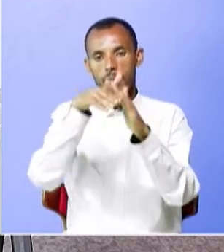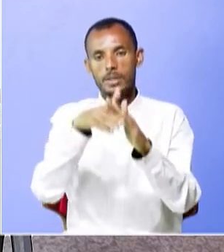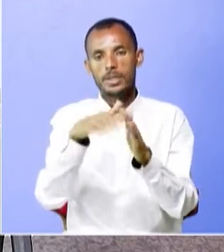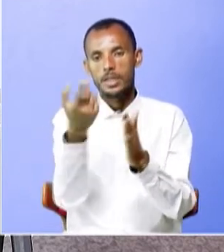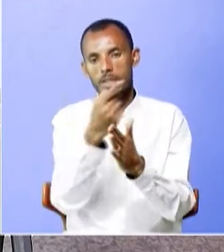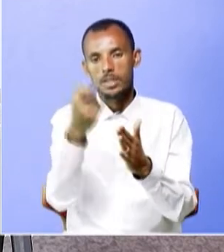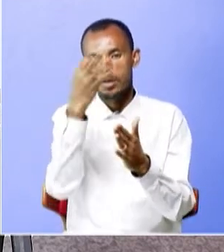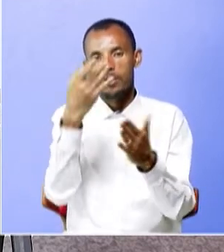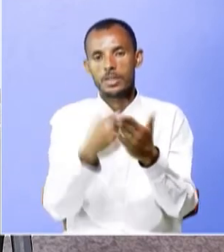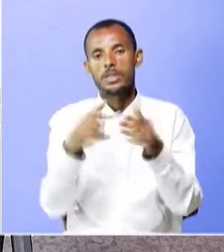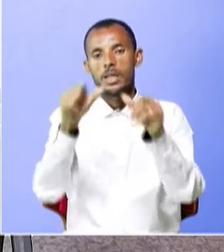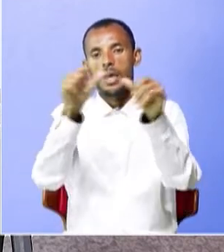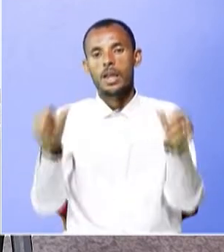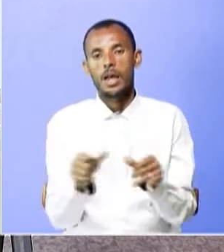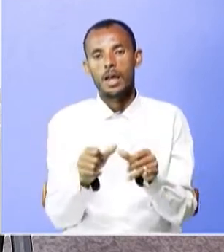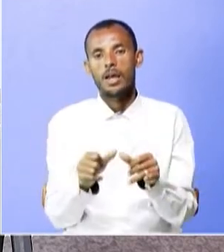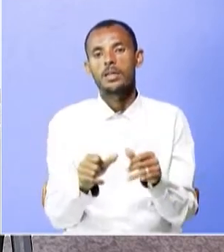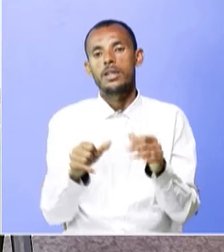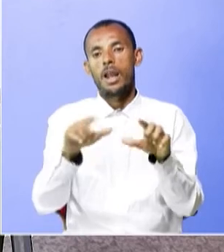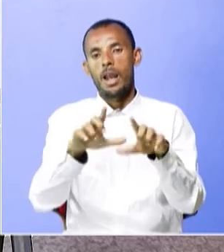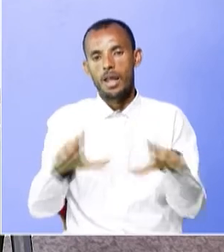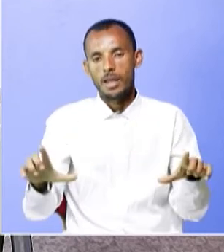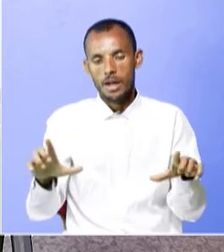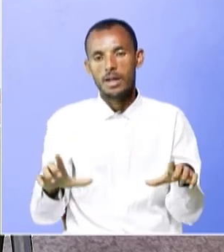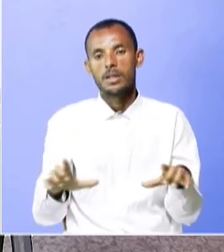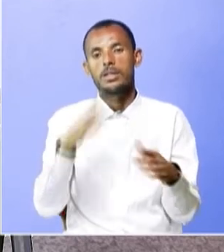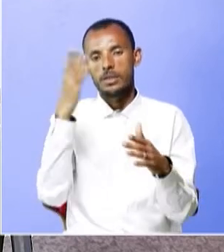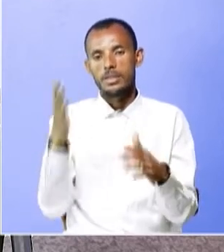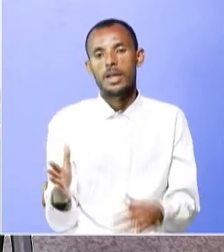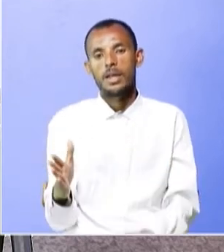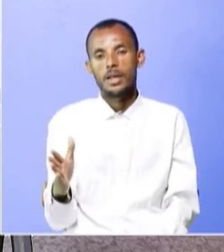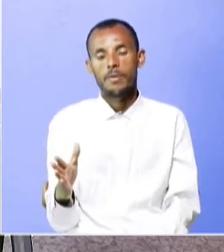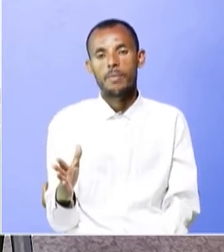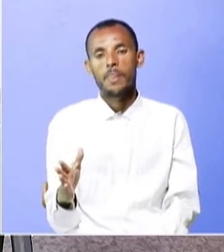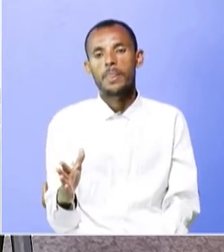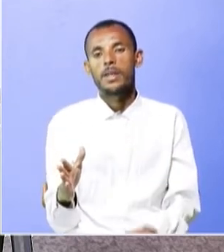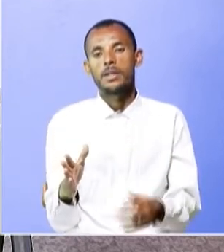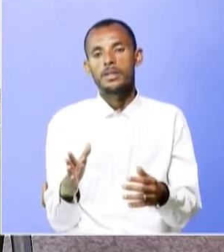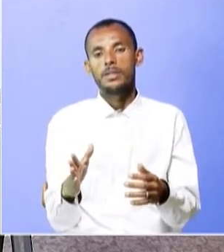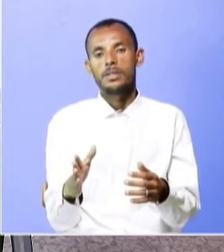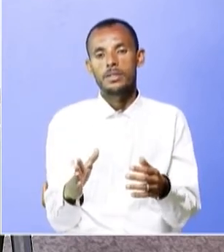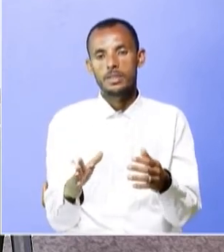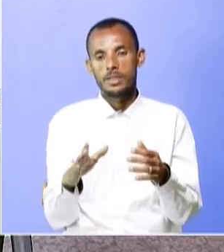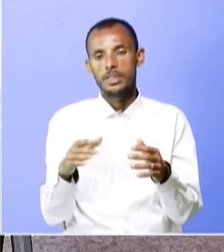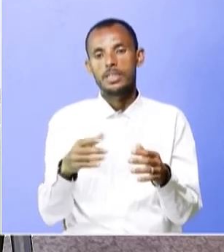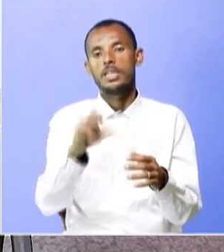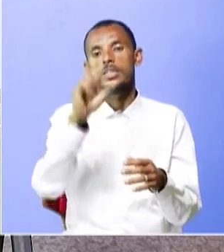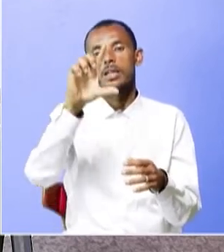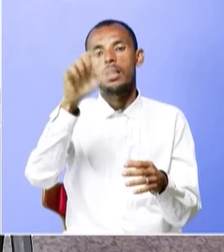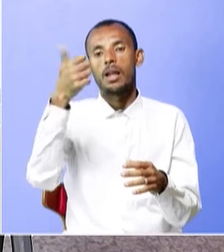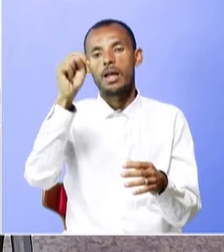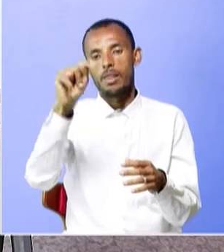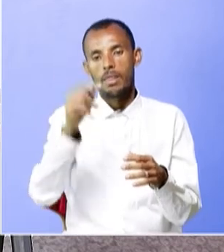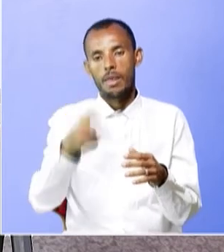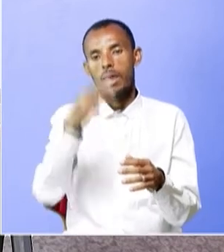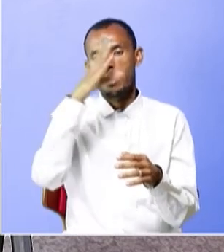each of these areas in terms of the lateral side, I mean in terms of the slant height and the